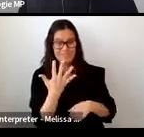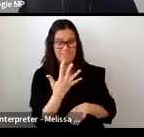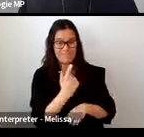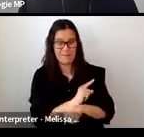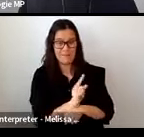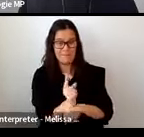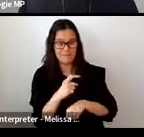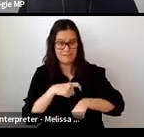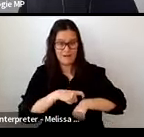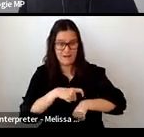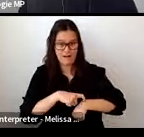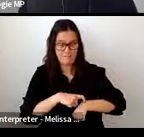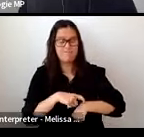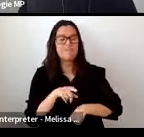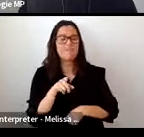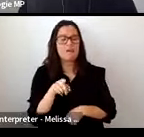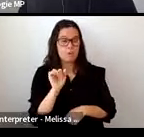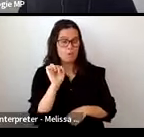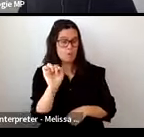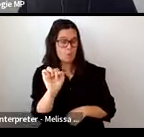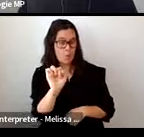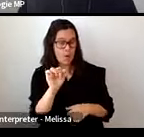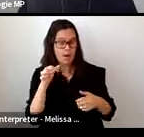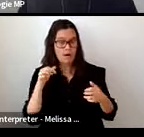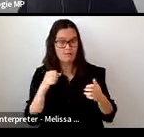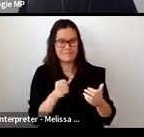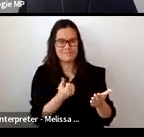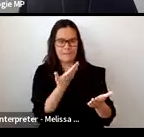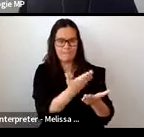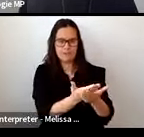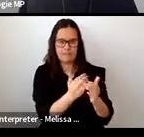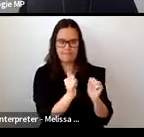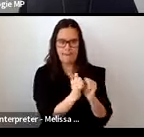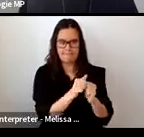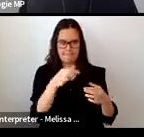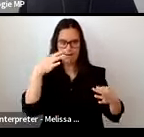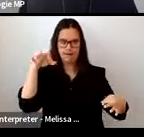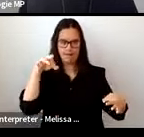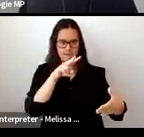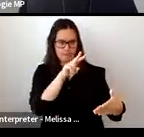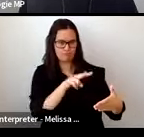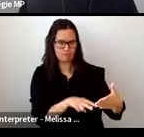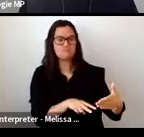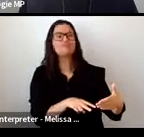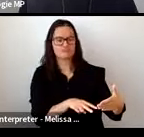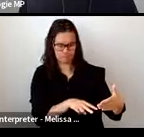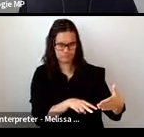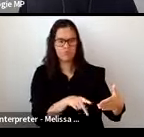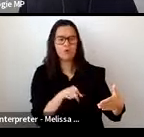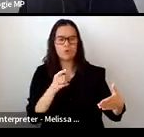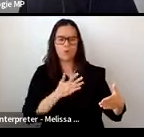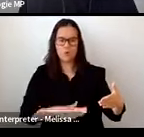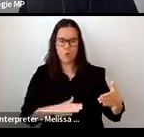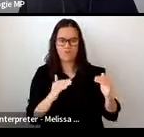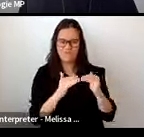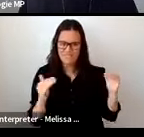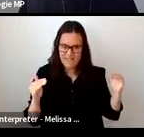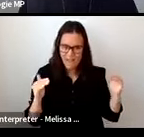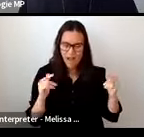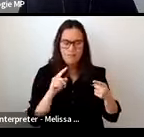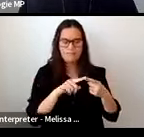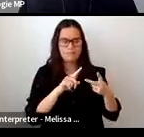Now, we have your submission here. I note the comments around fair go and just doing it.